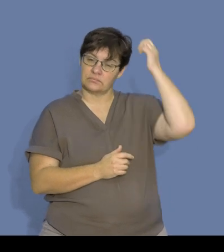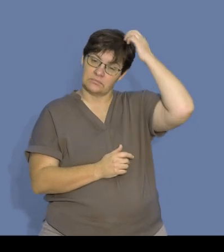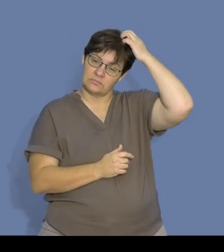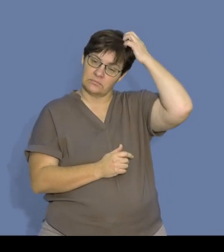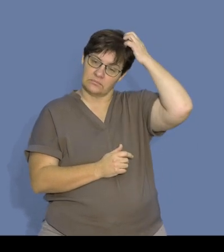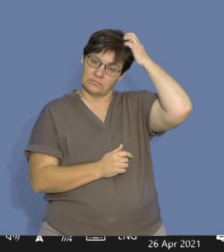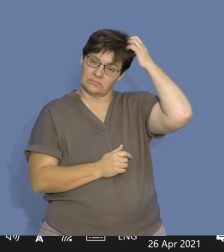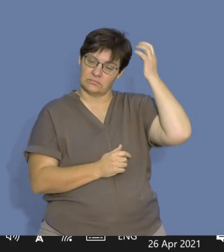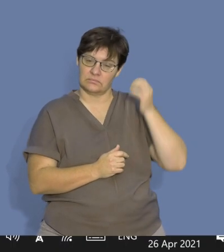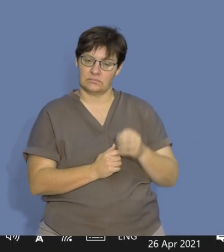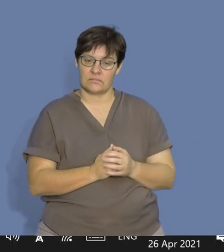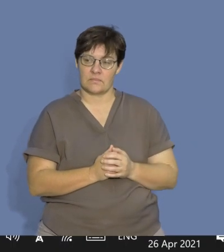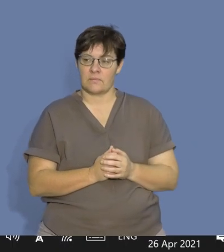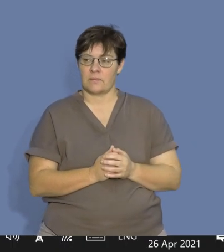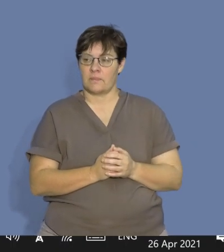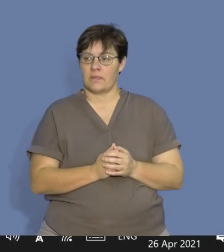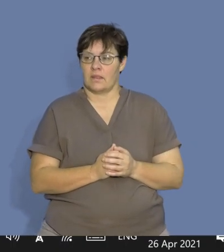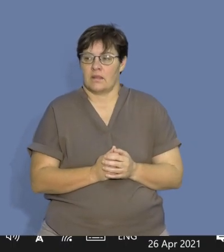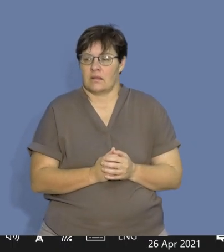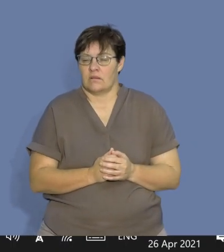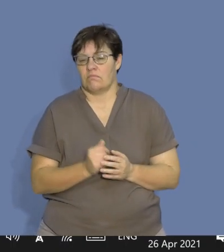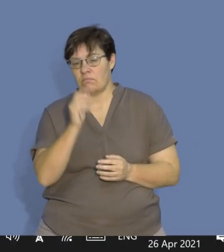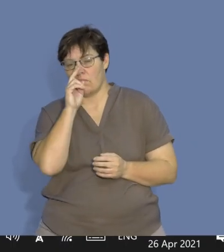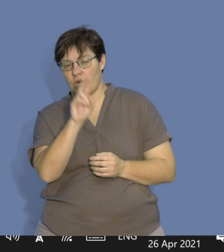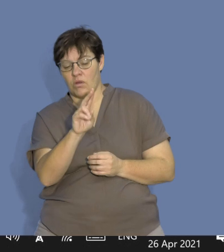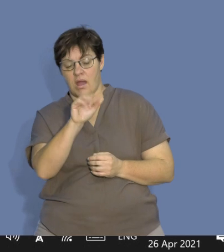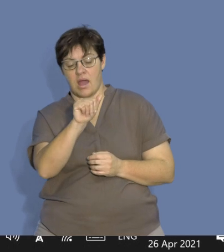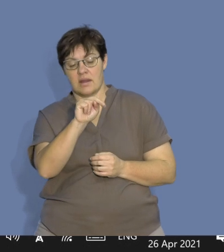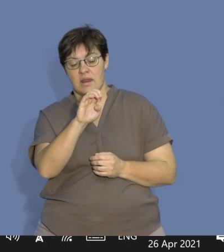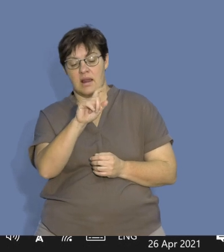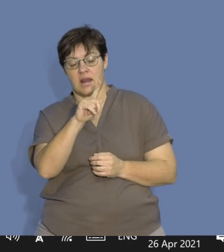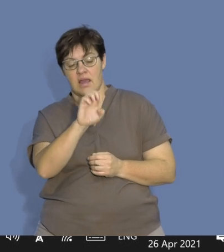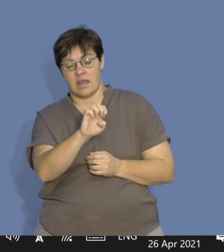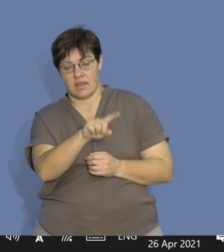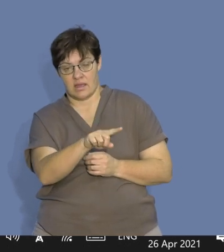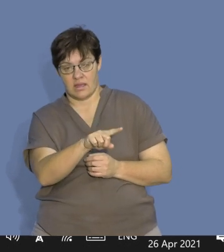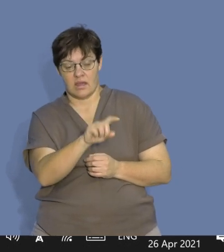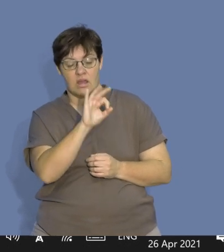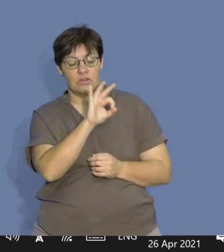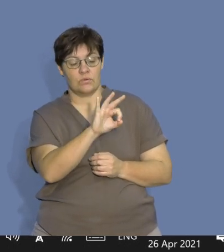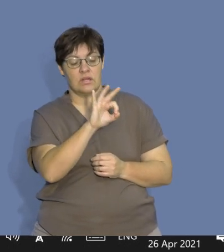our calculator out. Okay, let's look at Anele. So